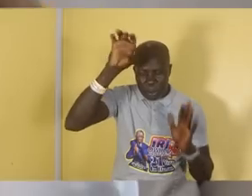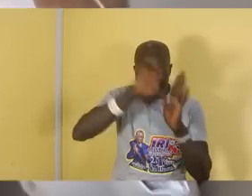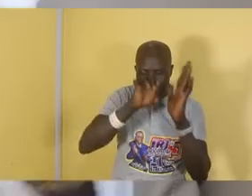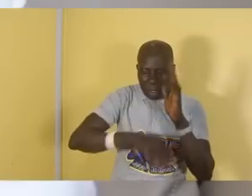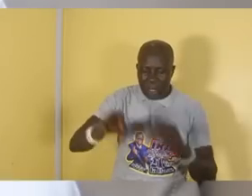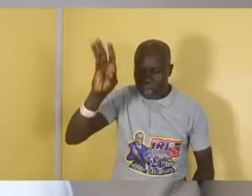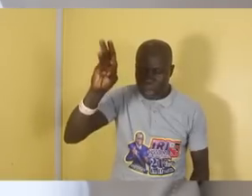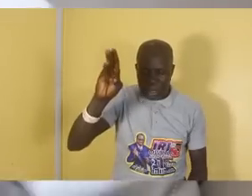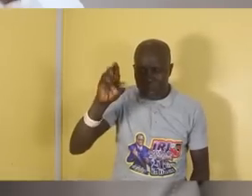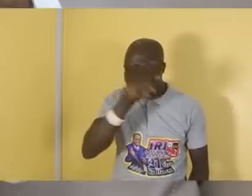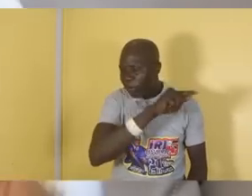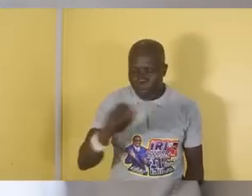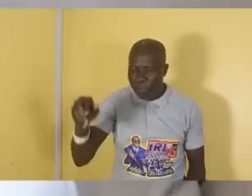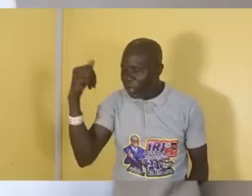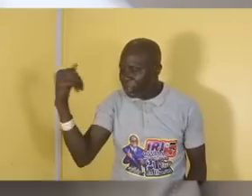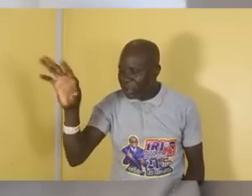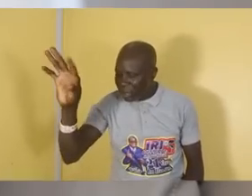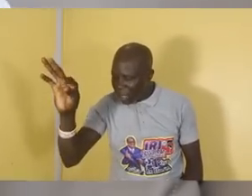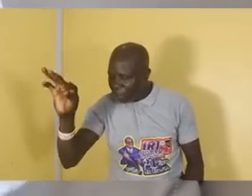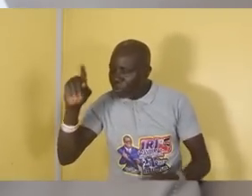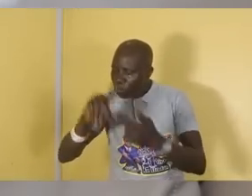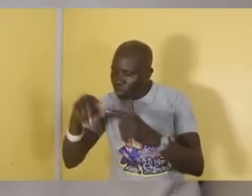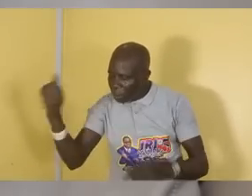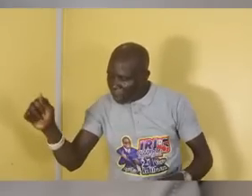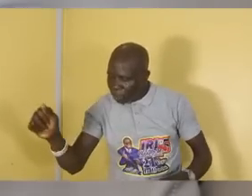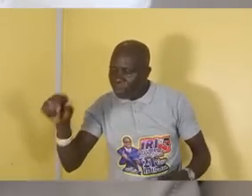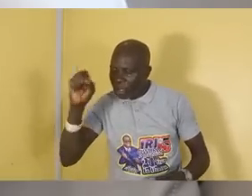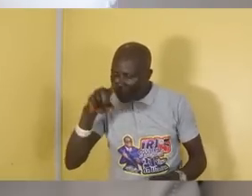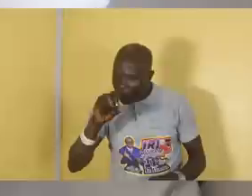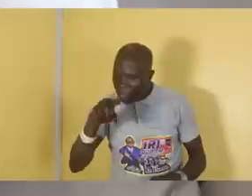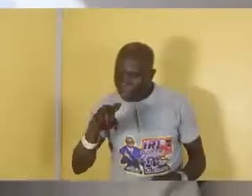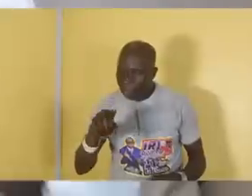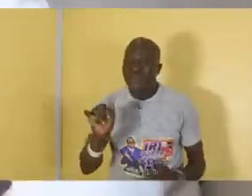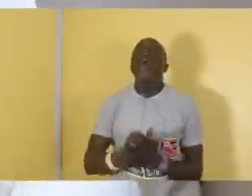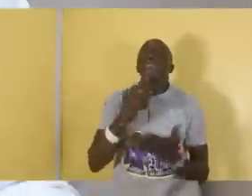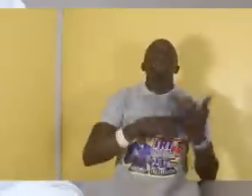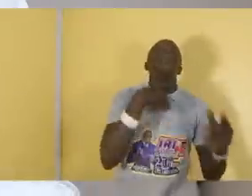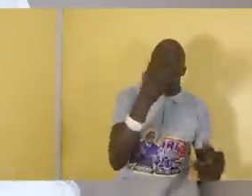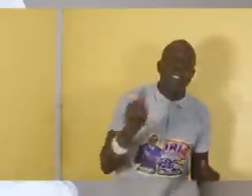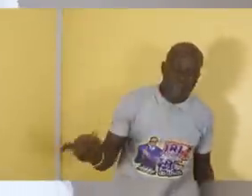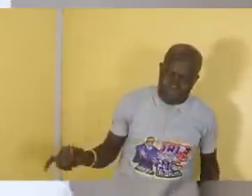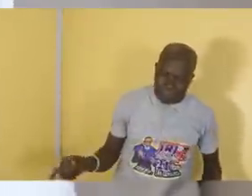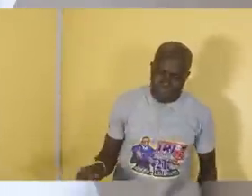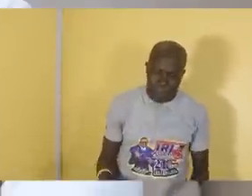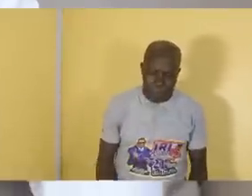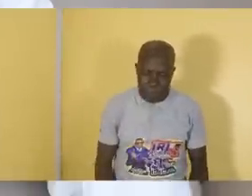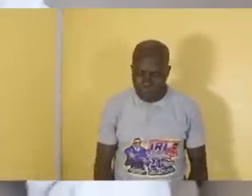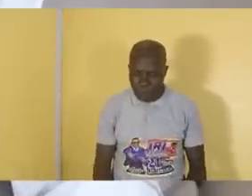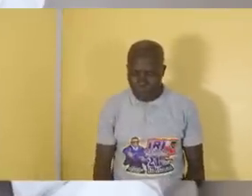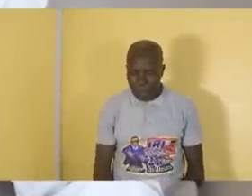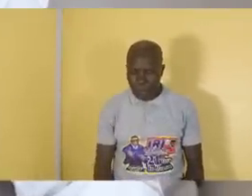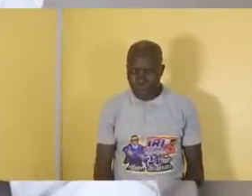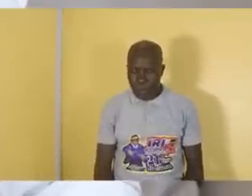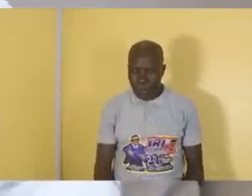Proverbs chapter 6. Chapter 6. Verse 9. 10. And 11. What does it say? What is